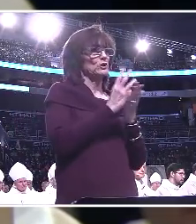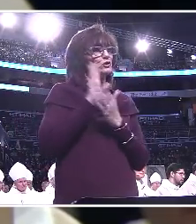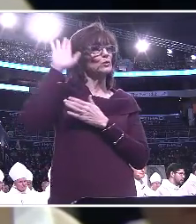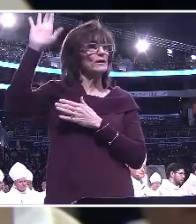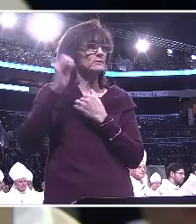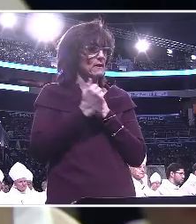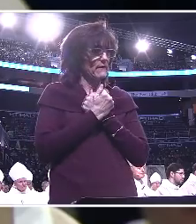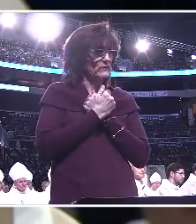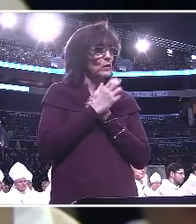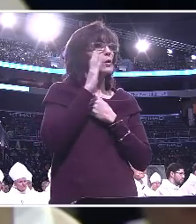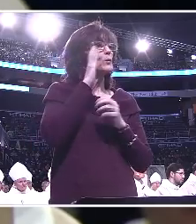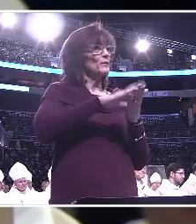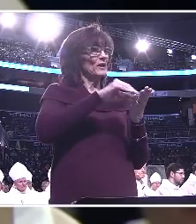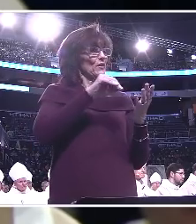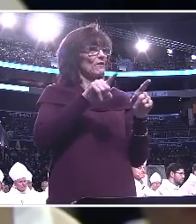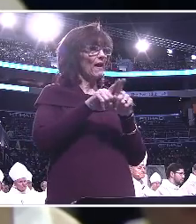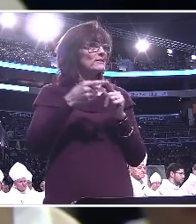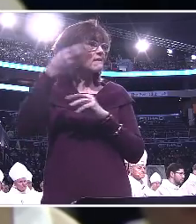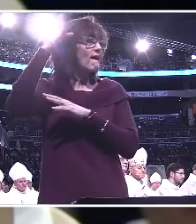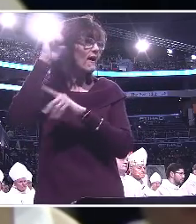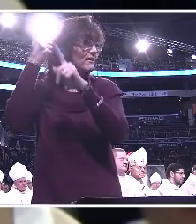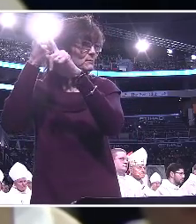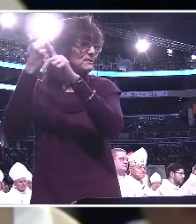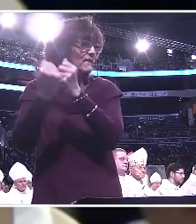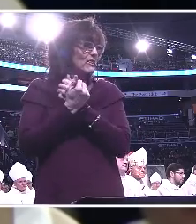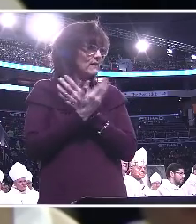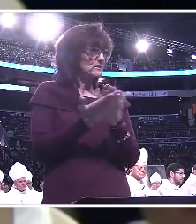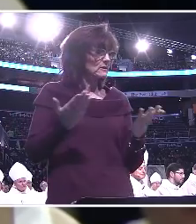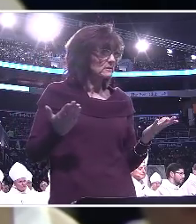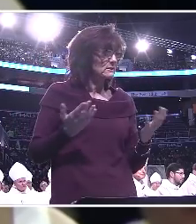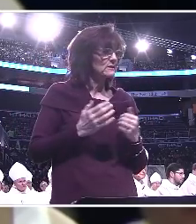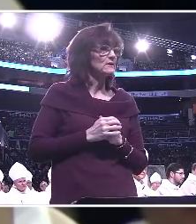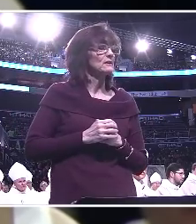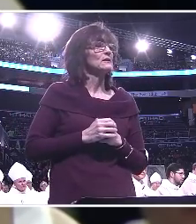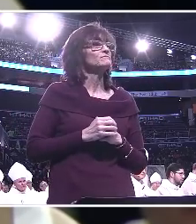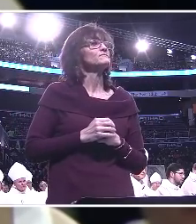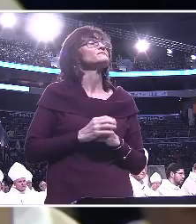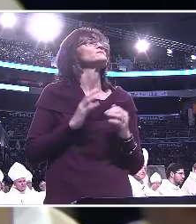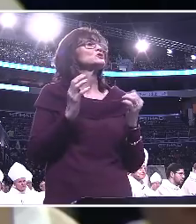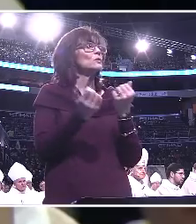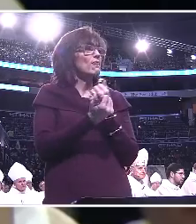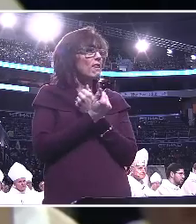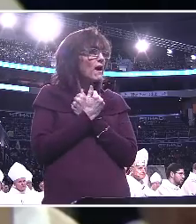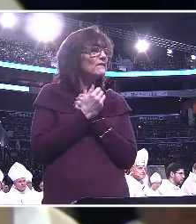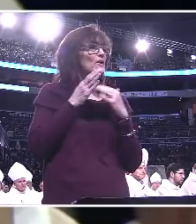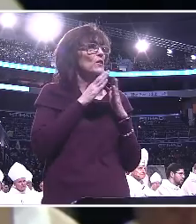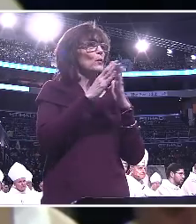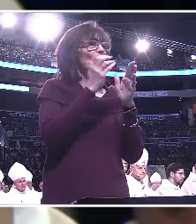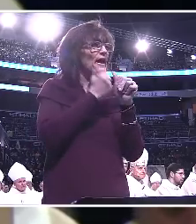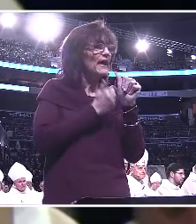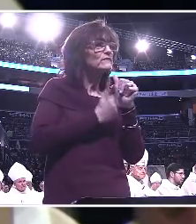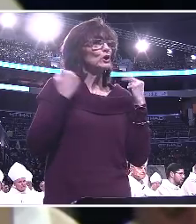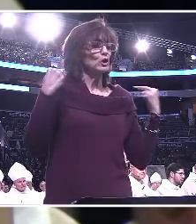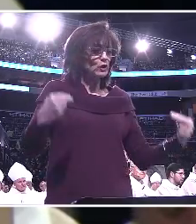May we learn to love as God loves, to love with that love that makes every human life precious